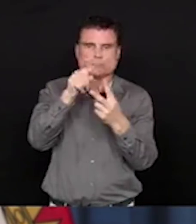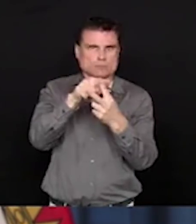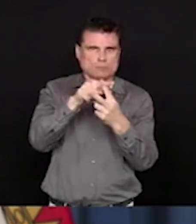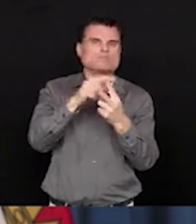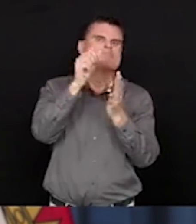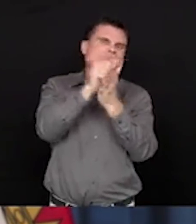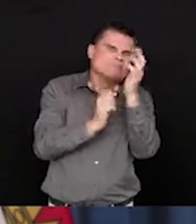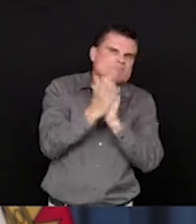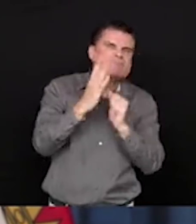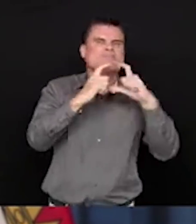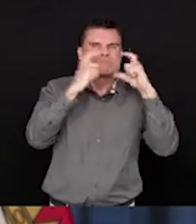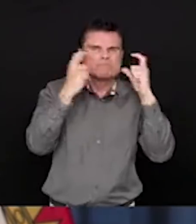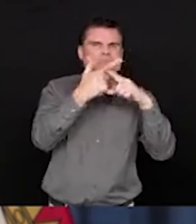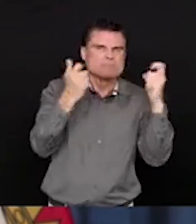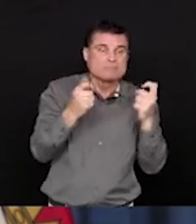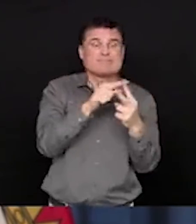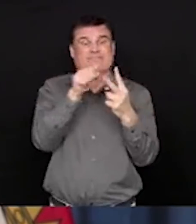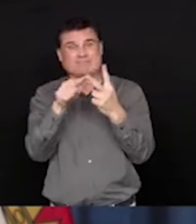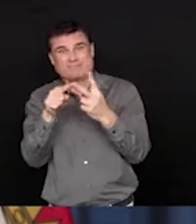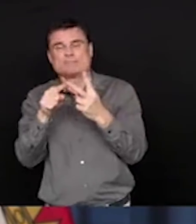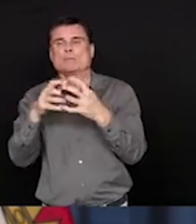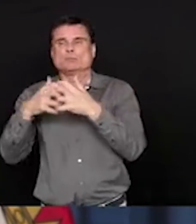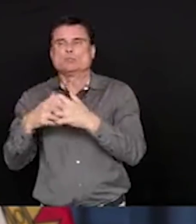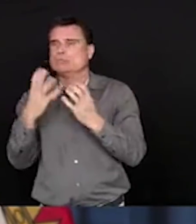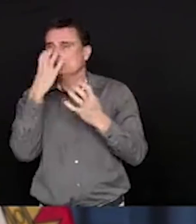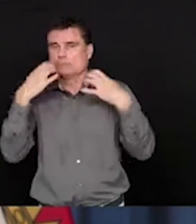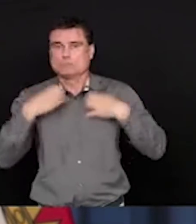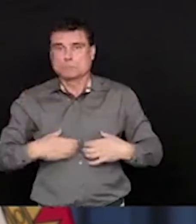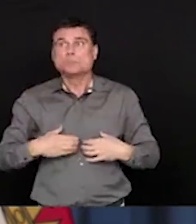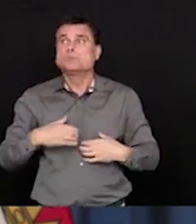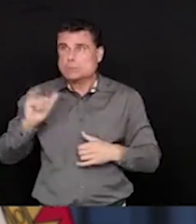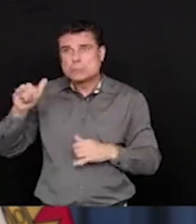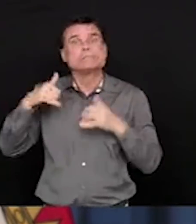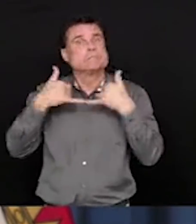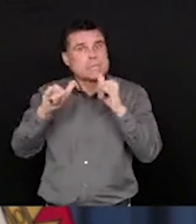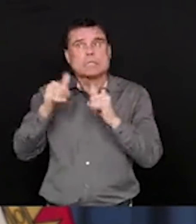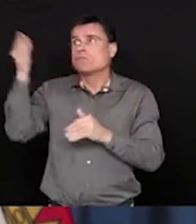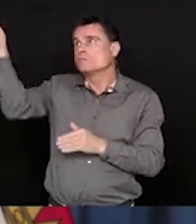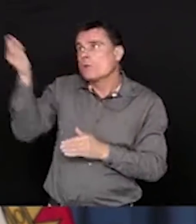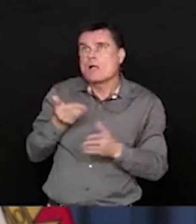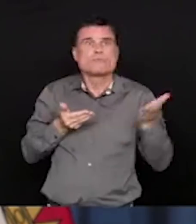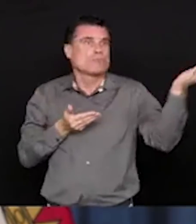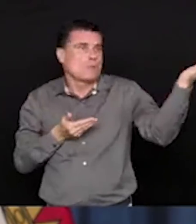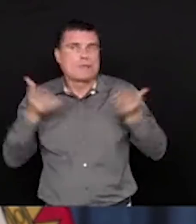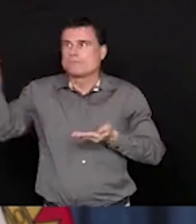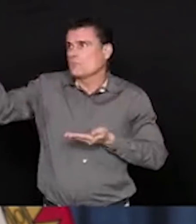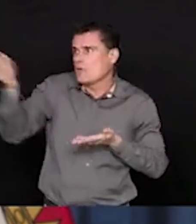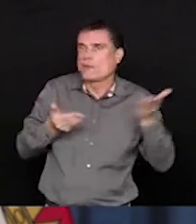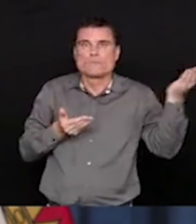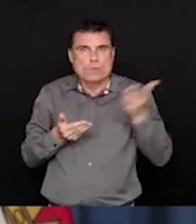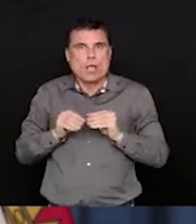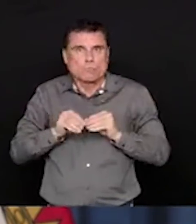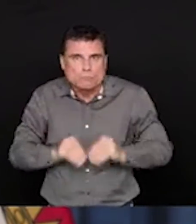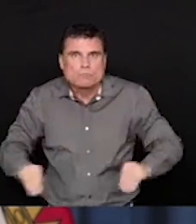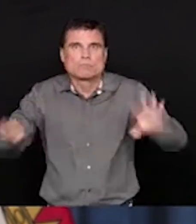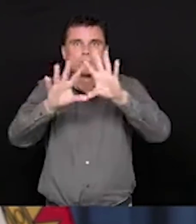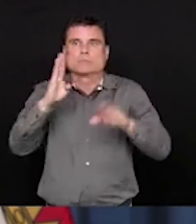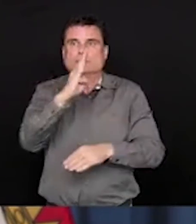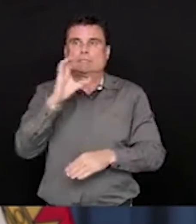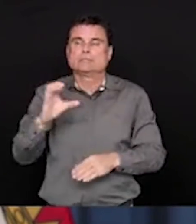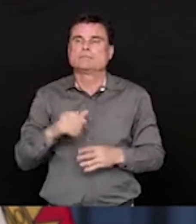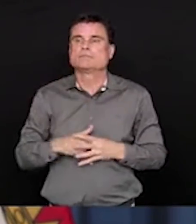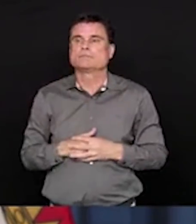weeks, that supply, the world supply, will become better for us. And certainly we